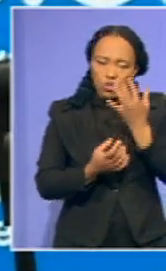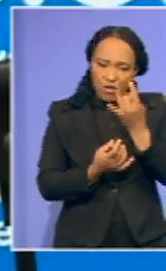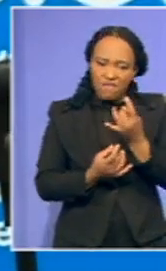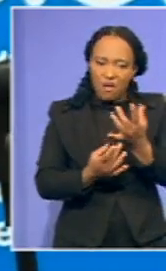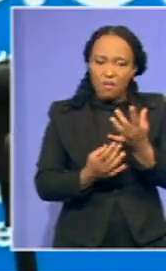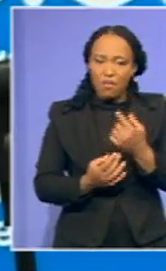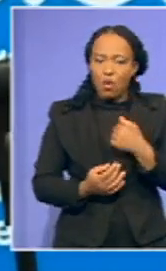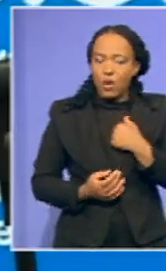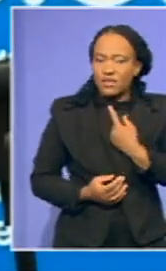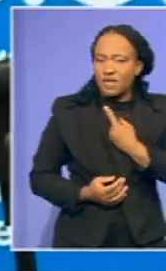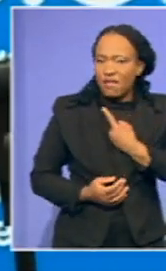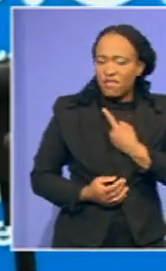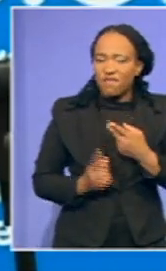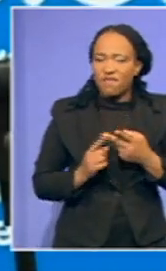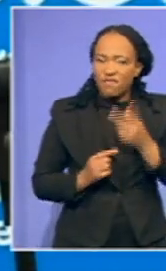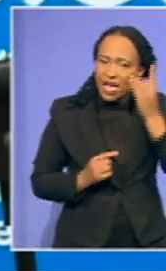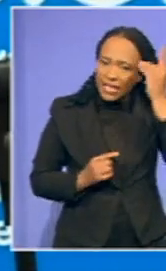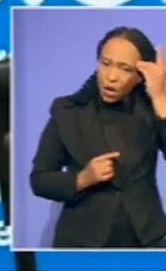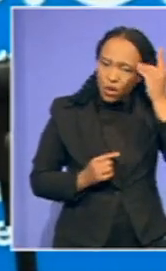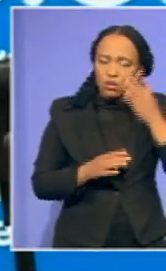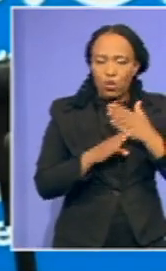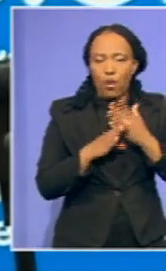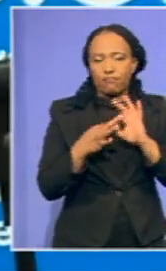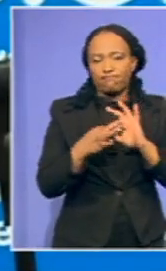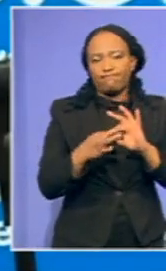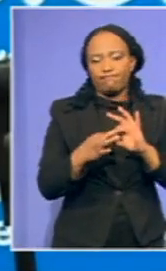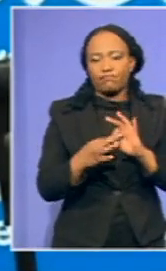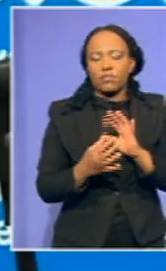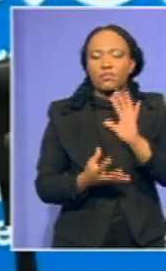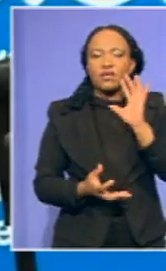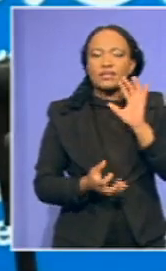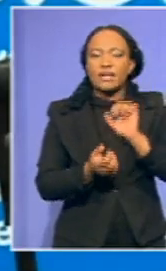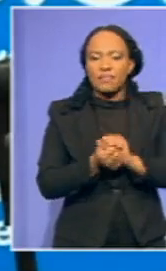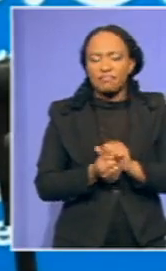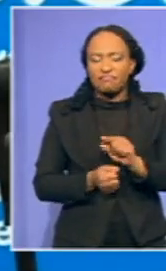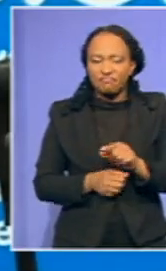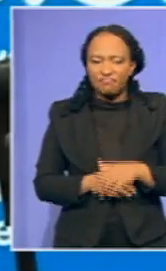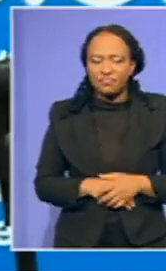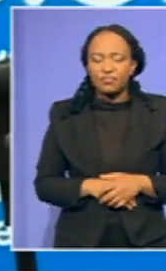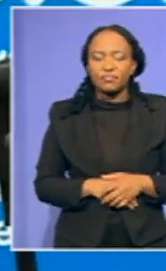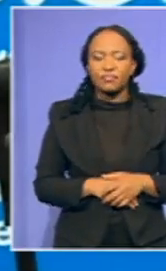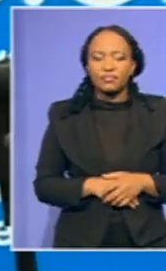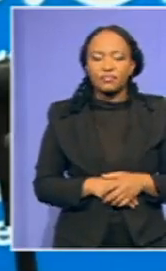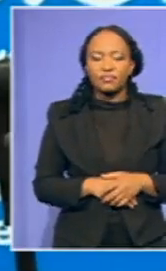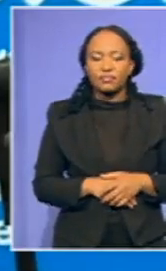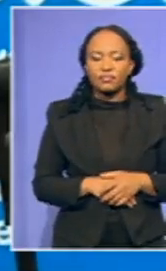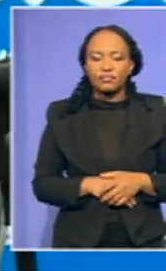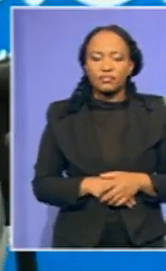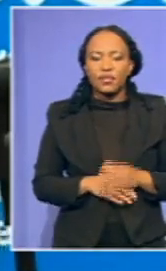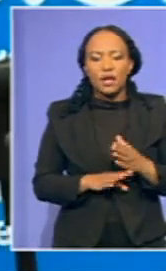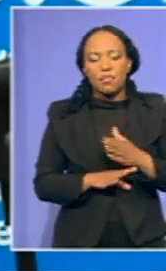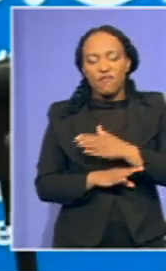and eThekwini are working together. So now, maybe to summarize where we are in terms of aqueducts, before I move to